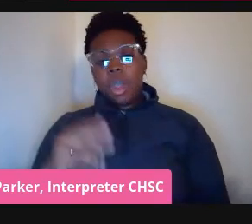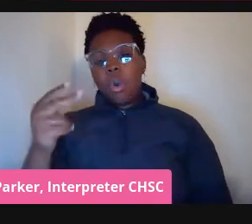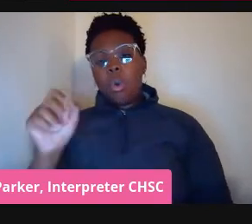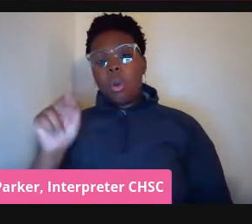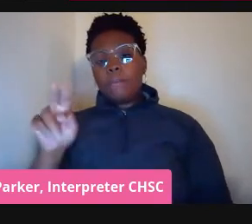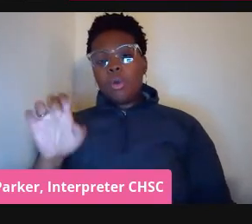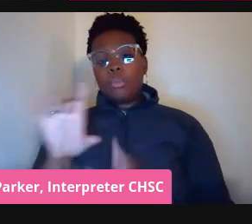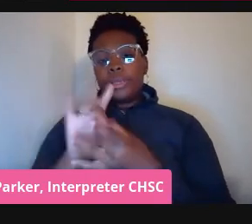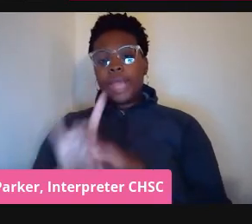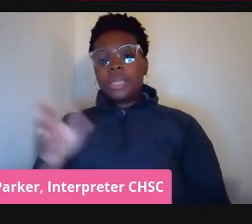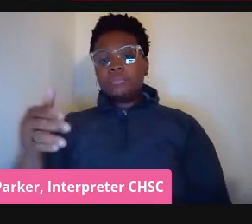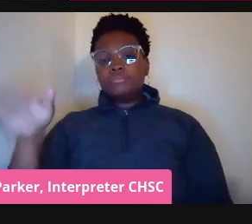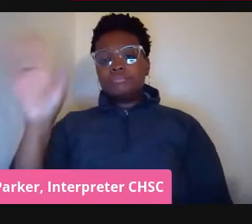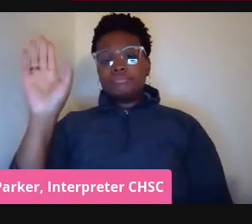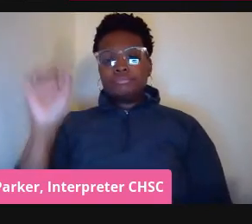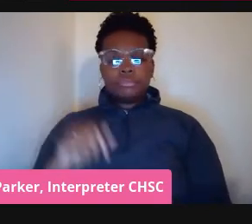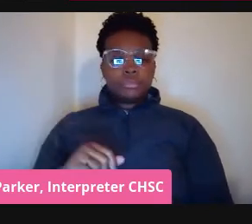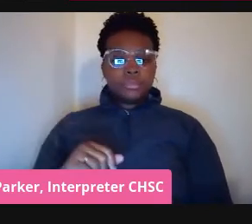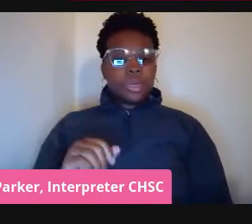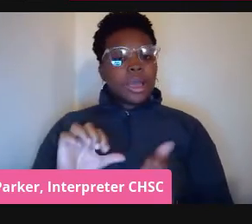How were you able,